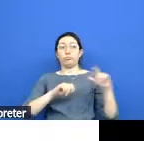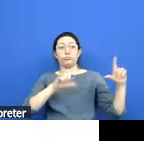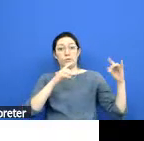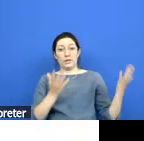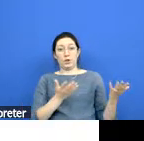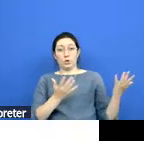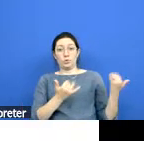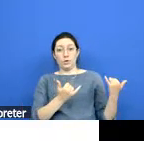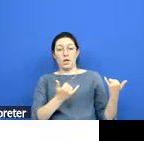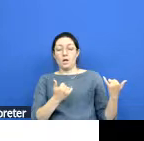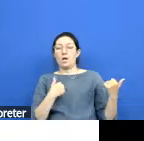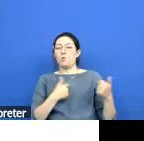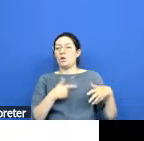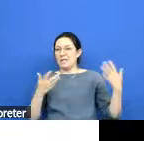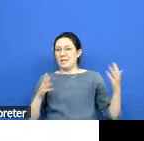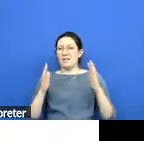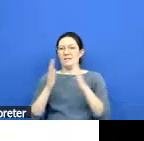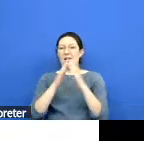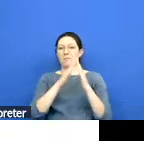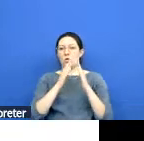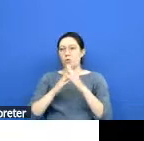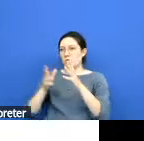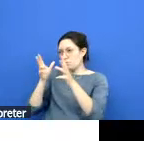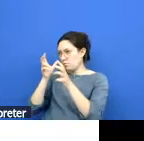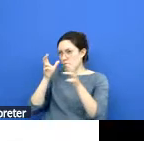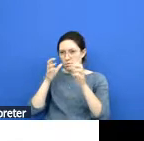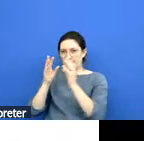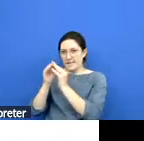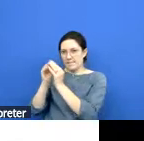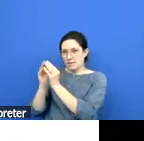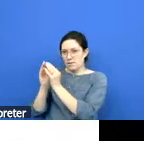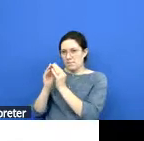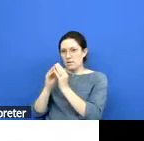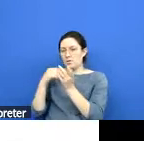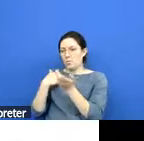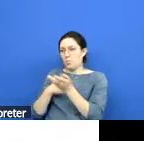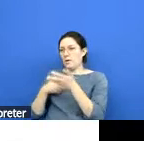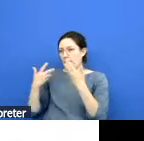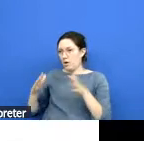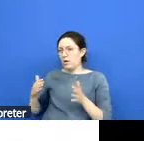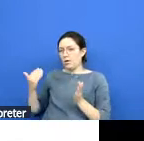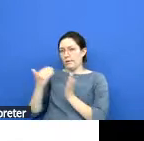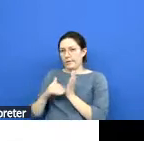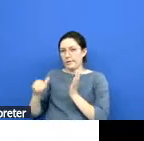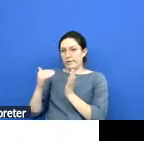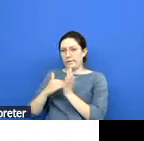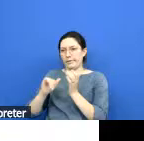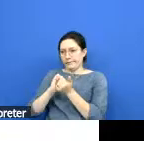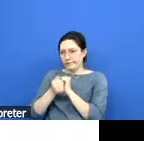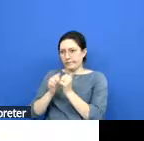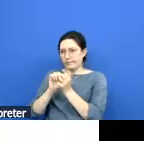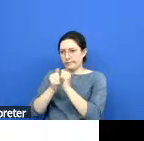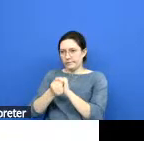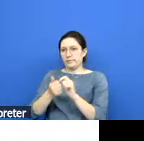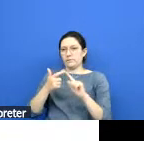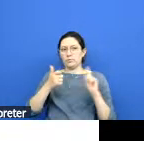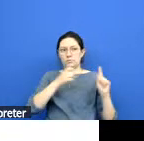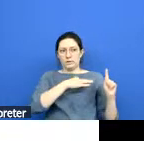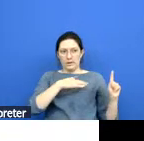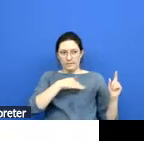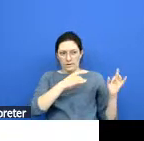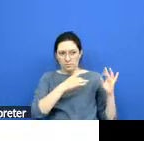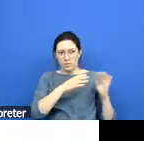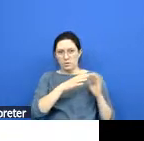what you're seeing now isn't the first go. We've gone through iterations from town staff input and more importantly,